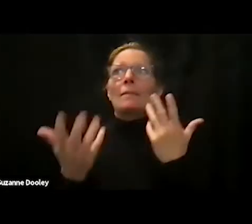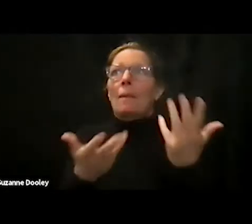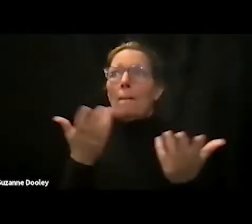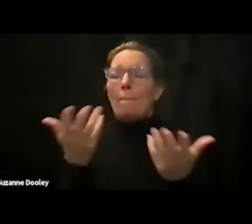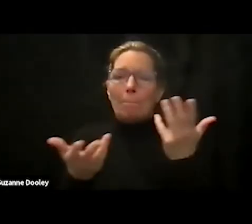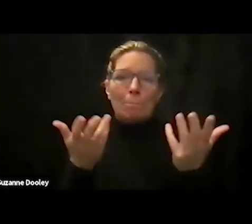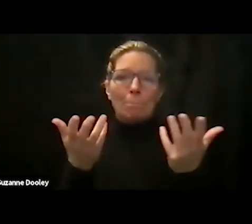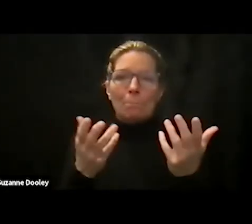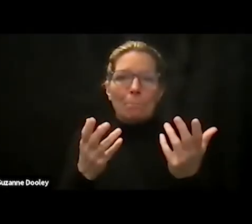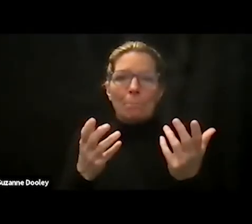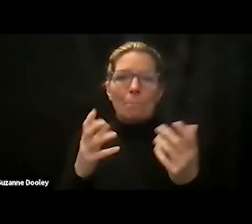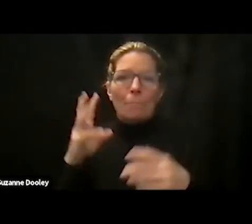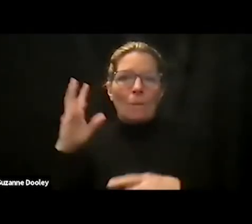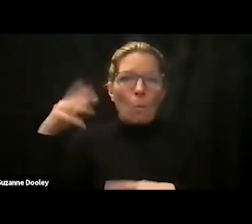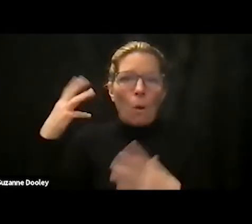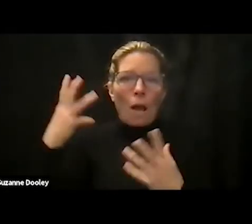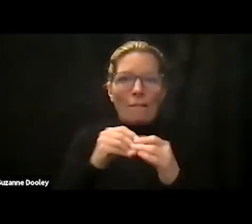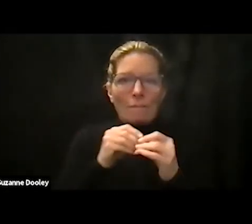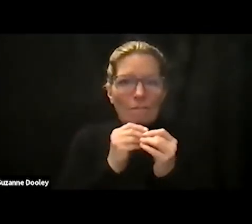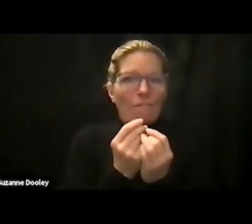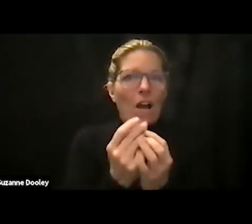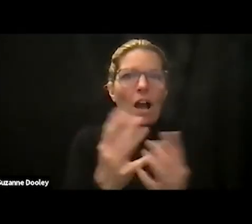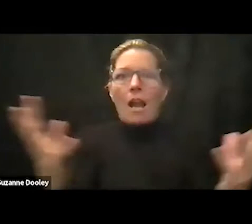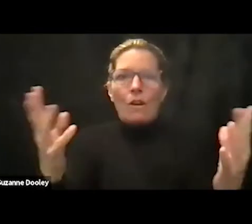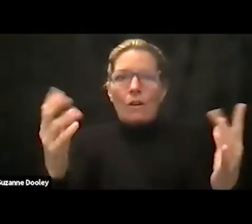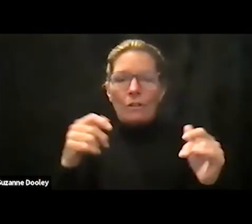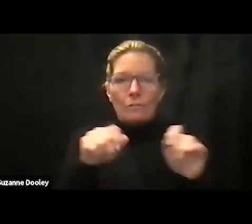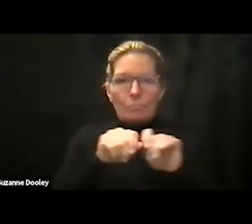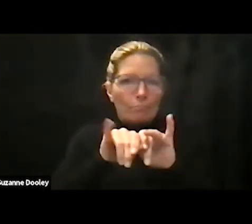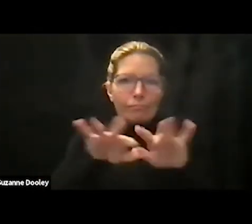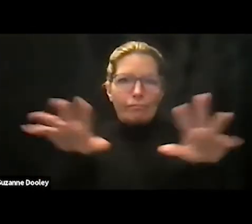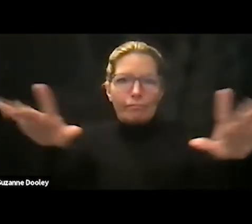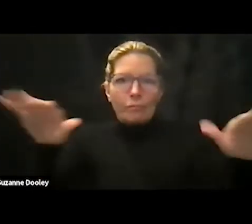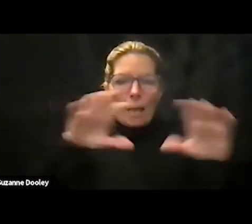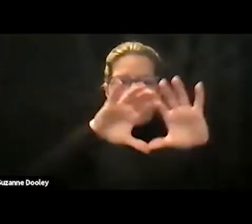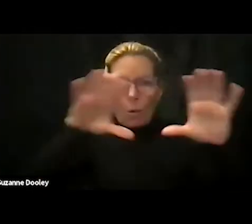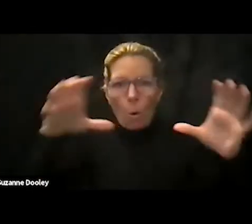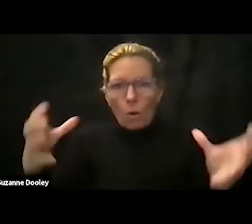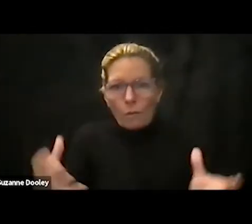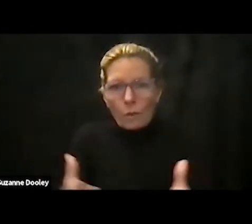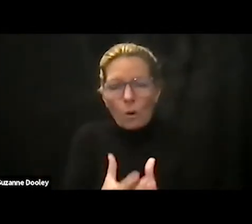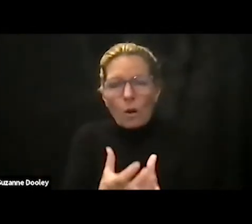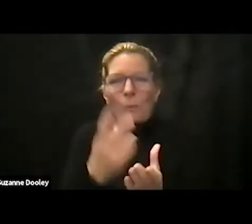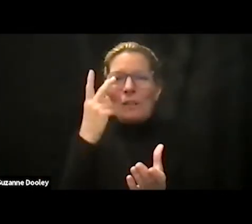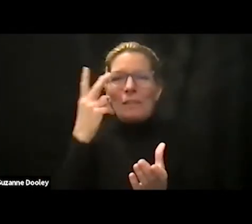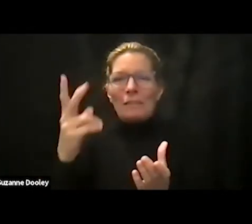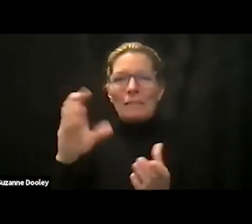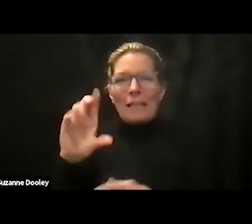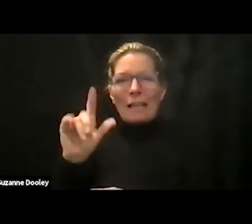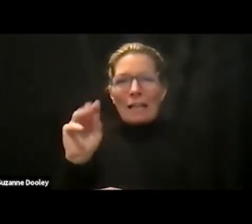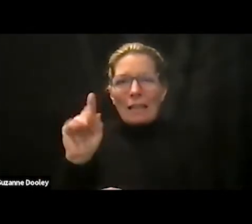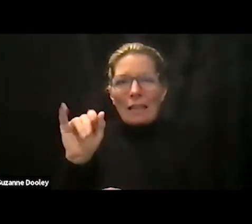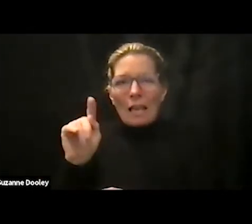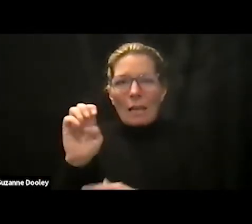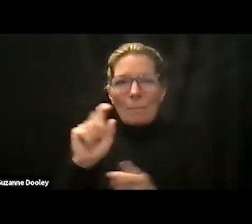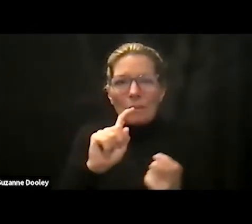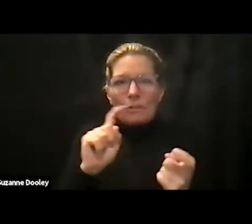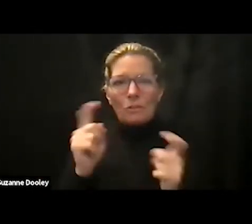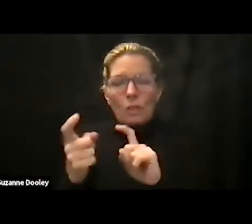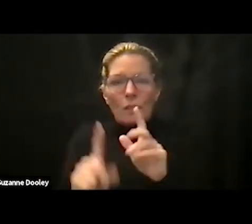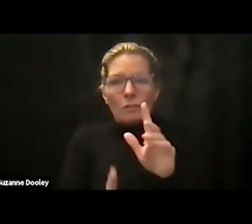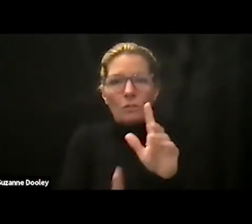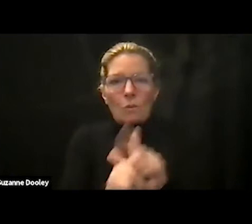this wildfire epidemic, right? Across the world, we're seeing climate change show up